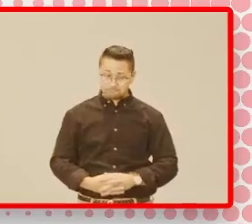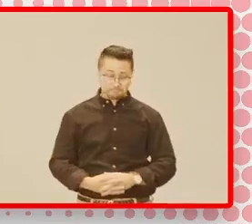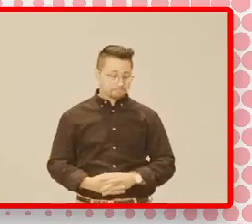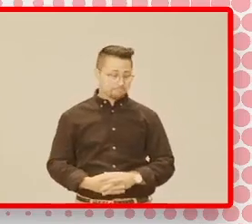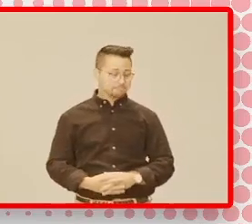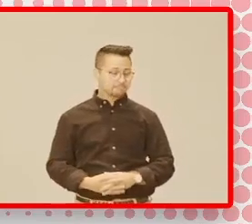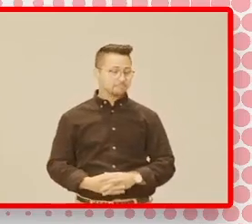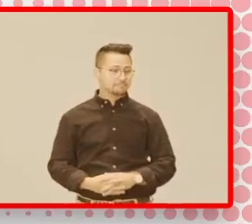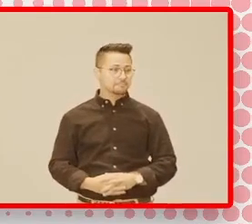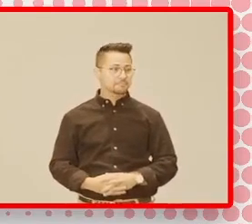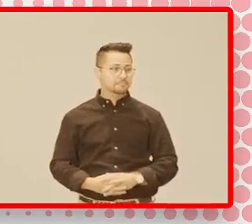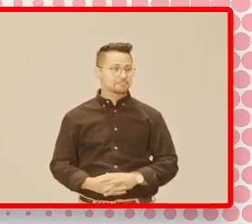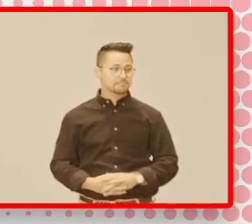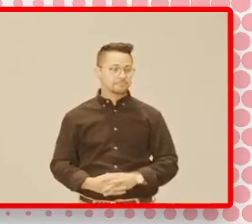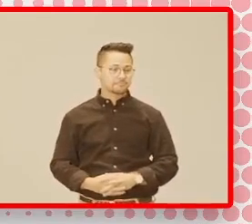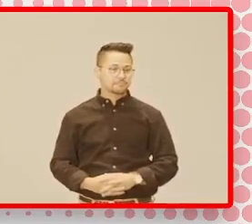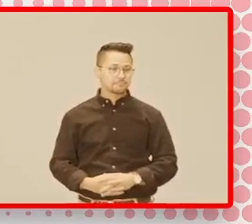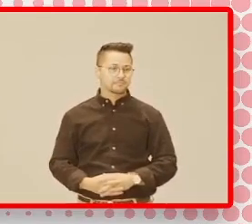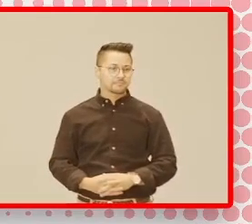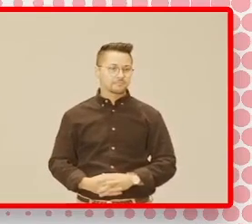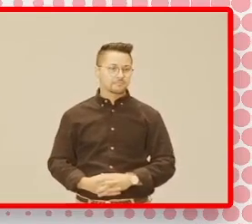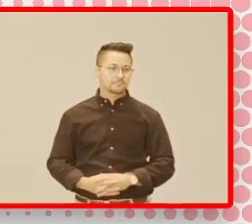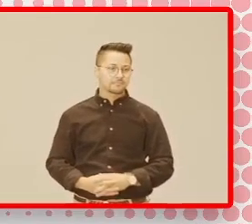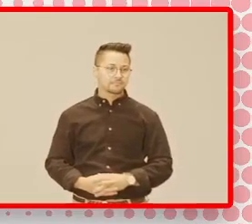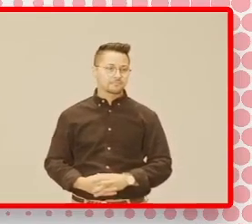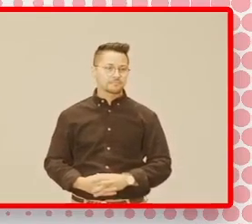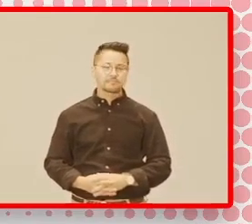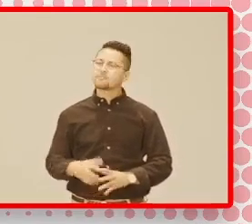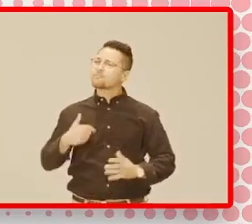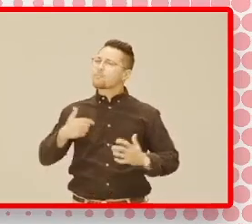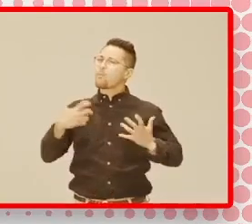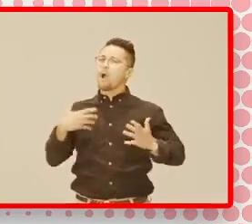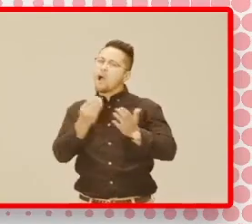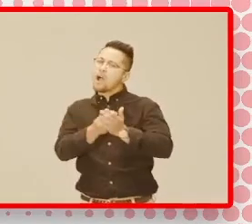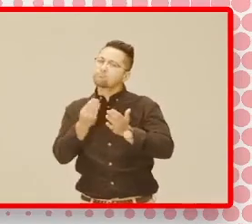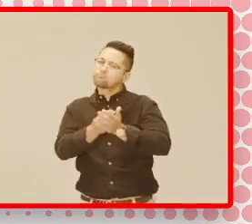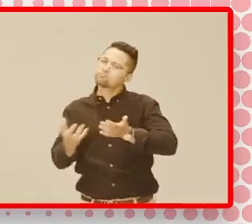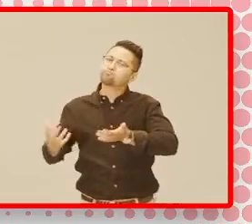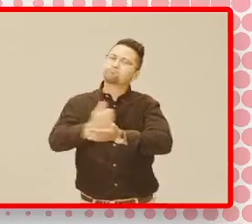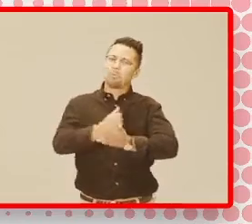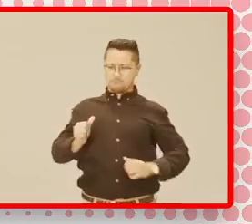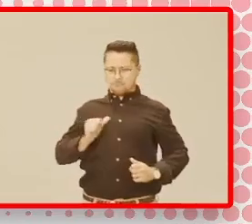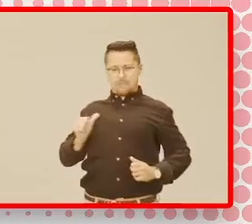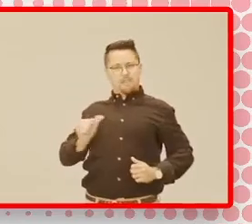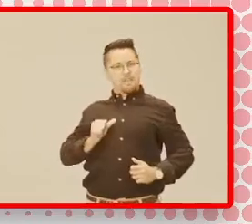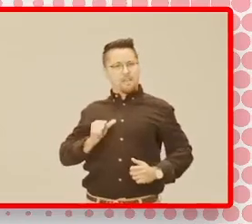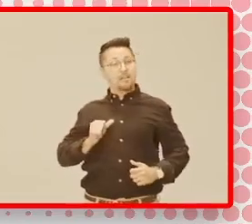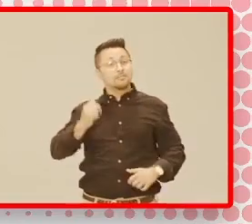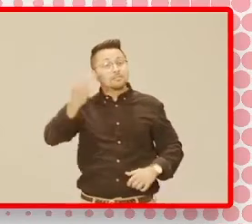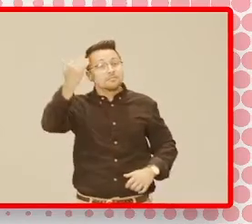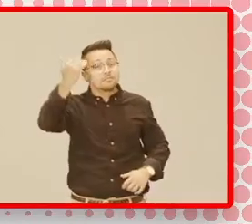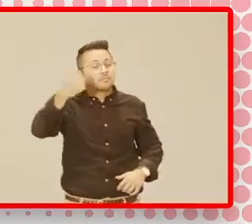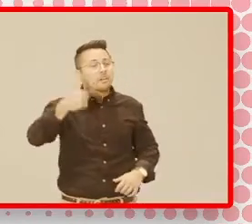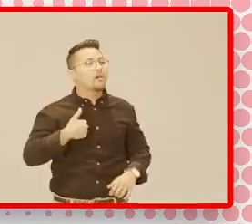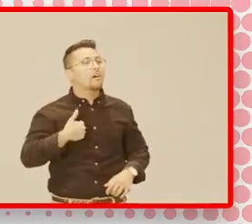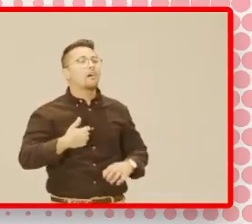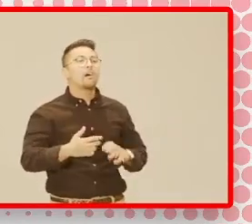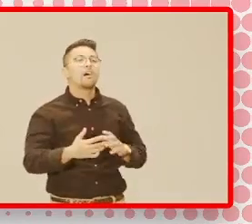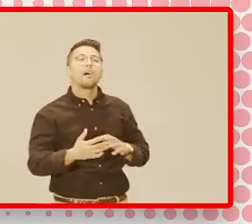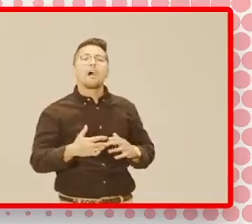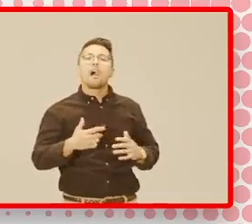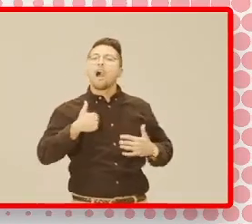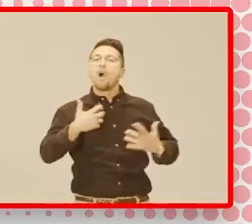I want to make my own money so I could have my own